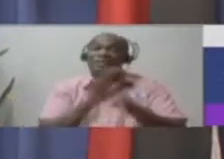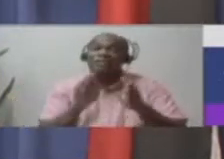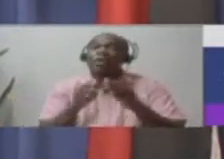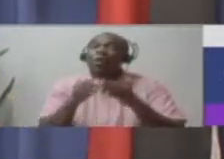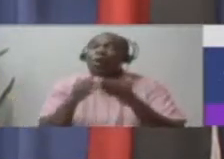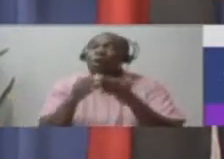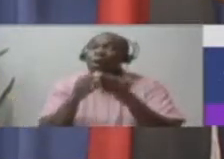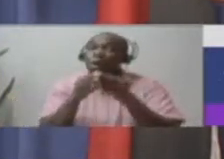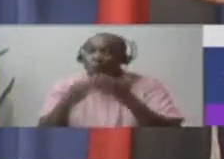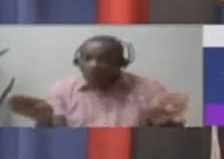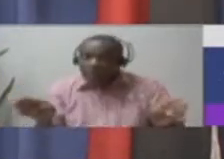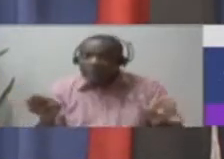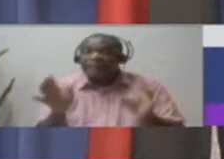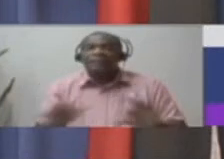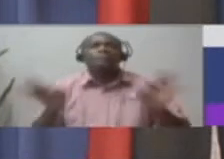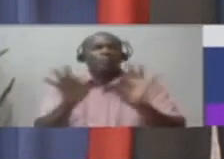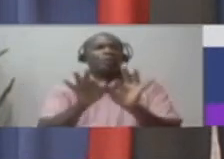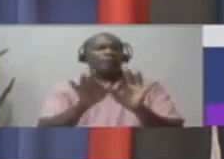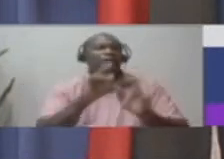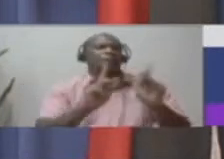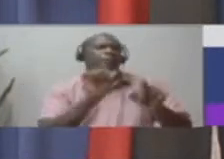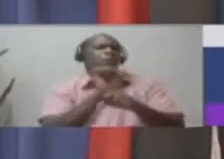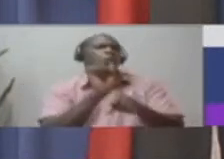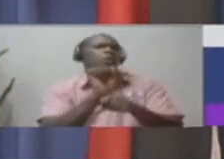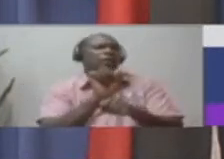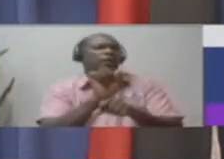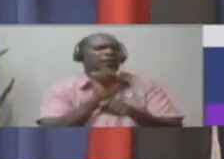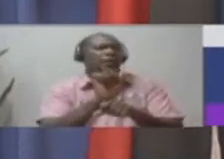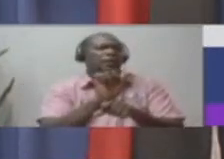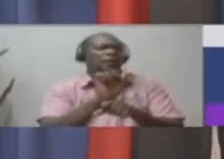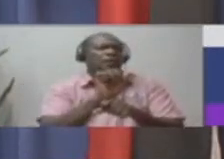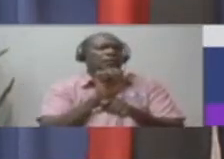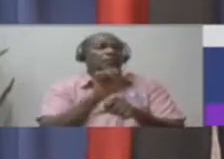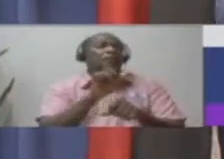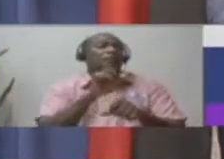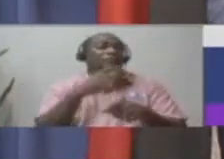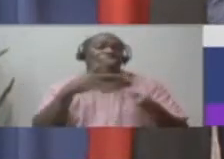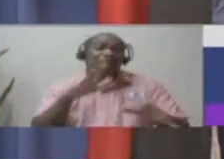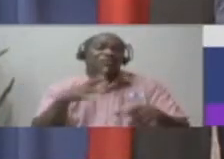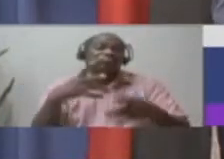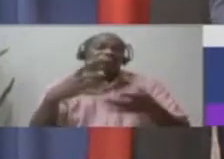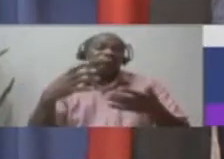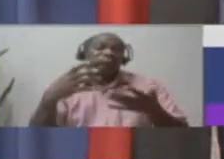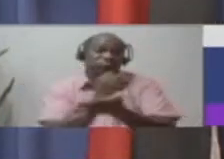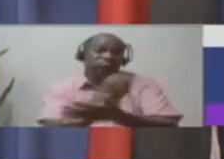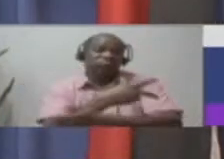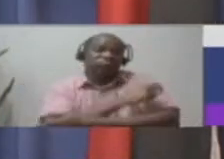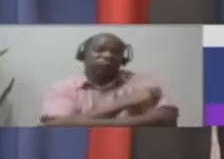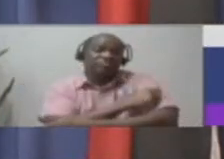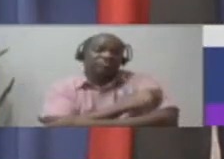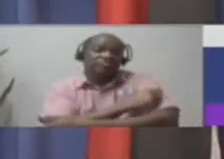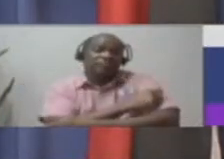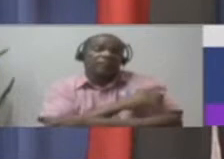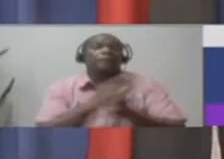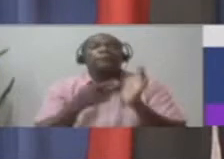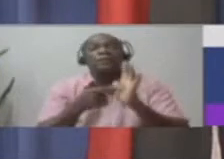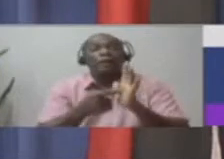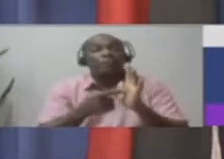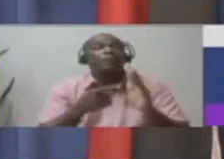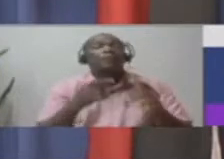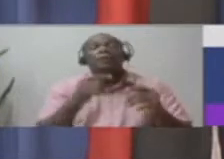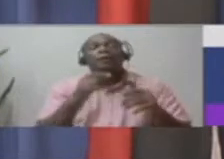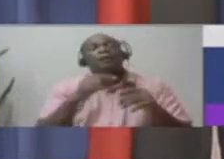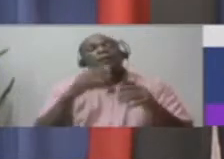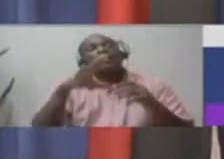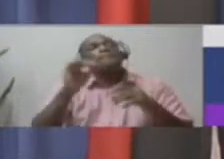factory, if people are coming and going, they're buying blocks or whatever it is, and the workers are vaccinated, it is better than if they're not